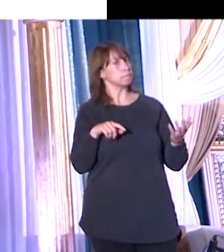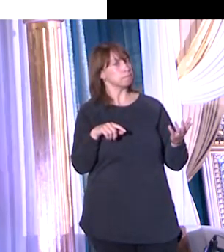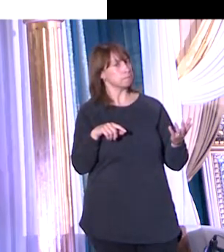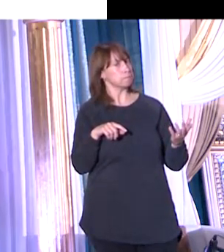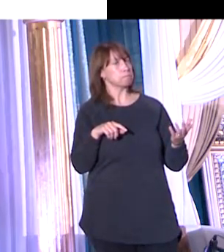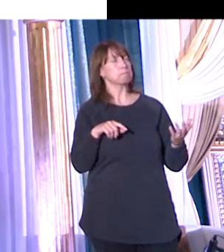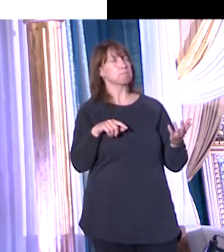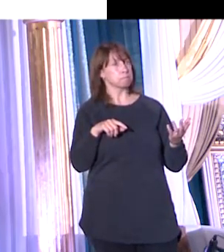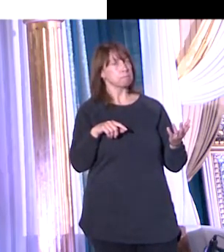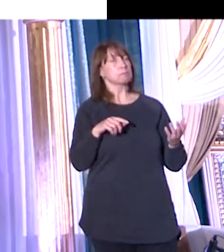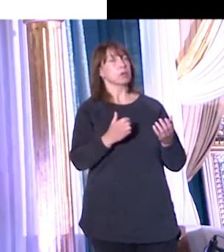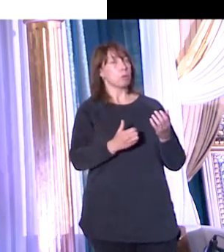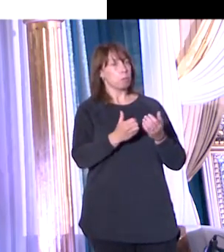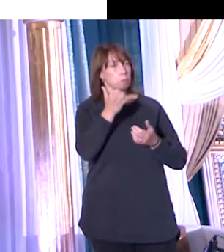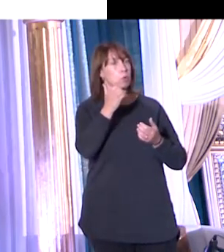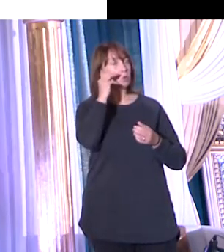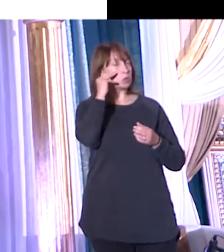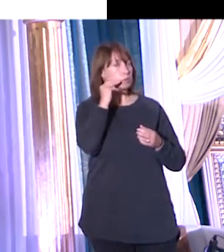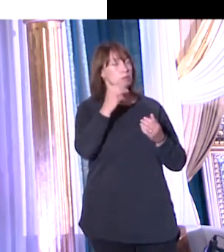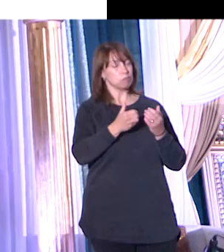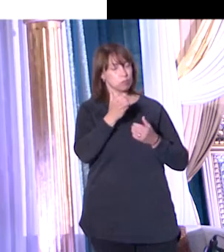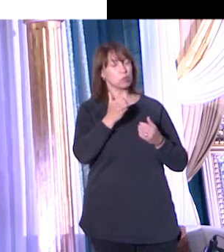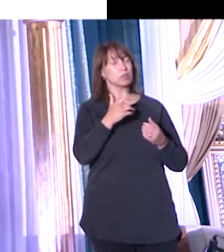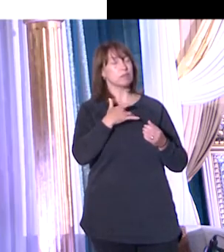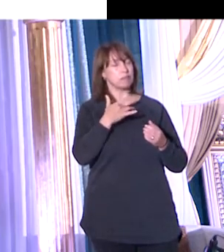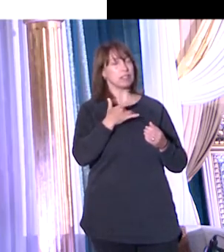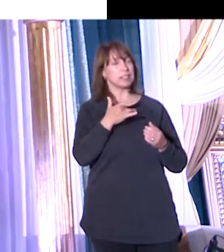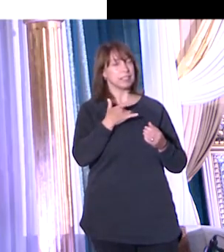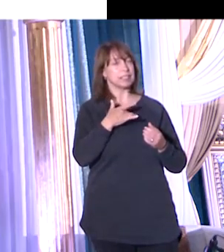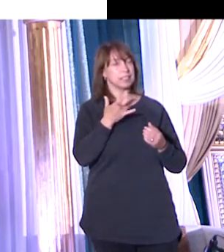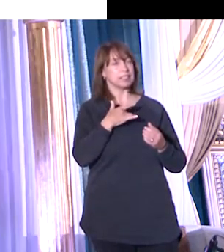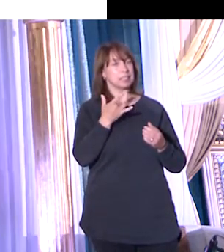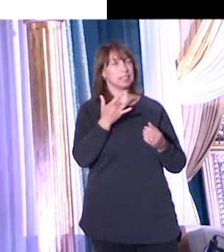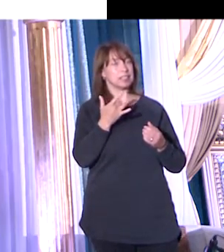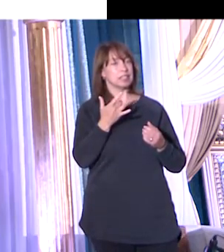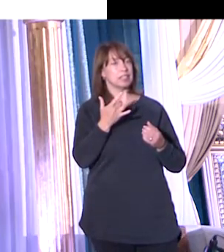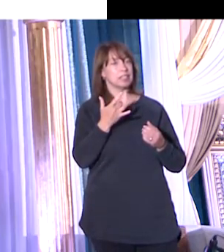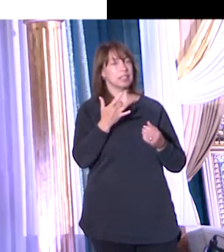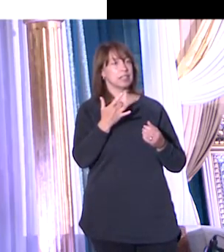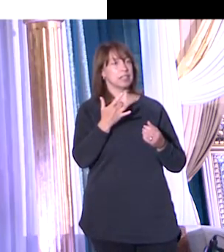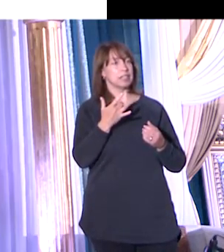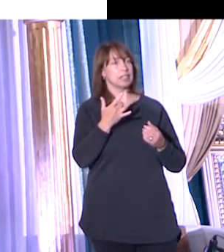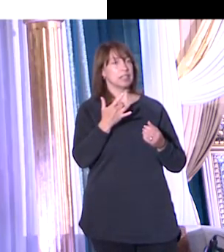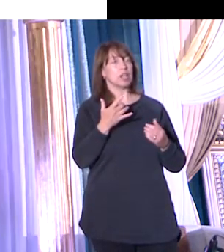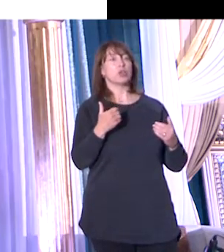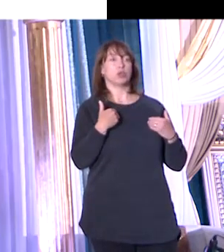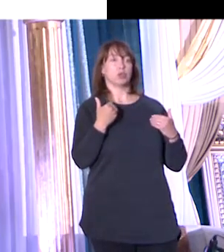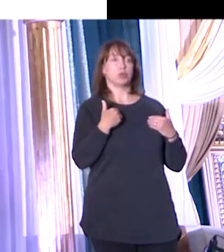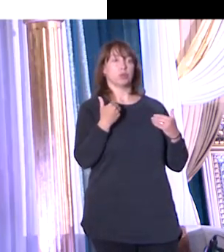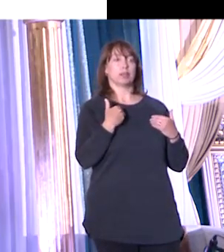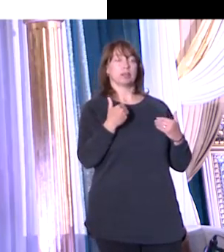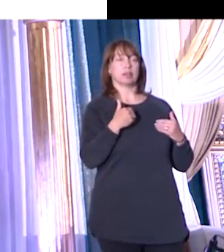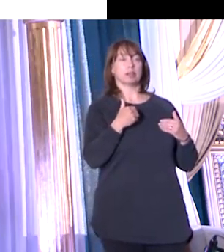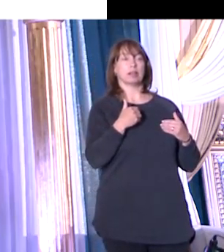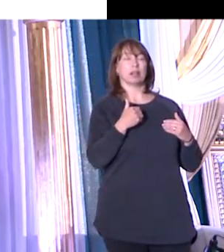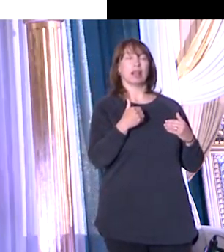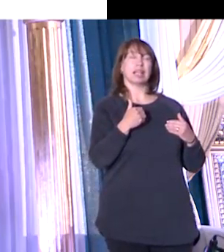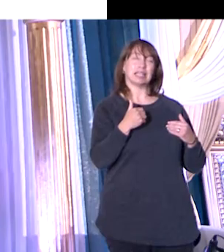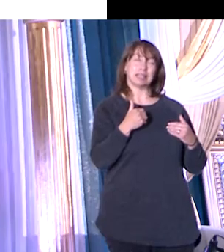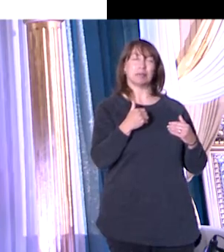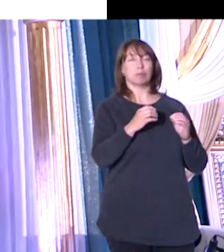Muslims felt that the attachment of youth was less, people were less religious than their parents by about a